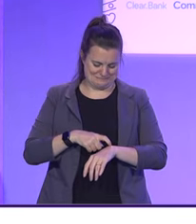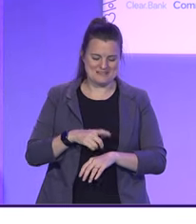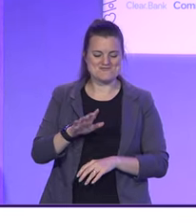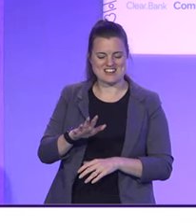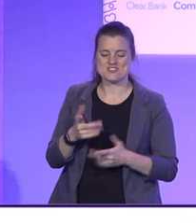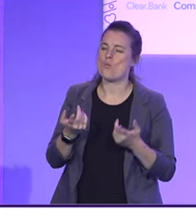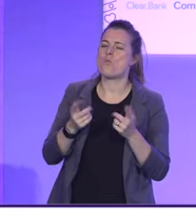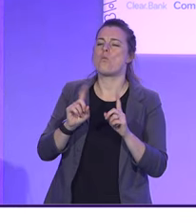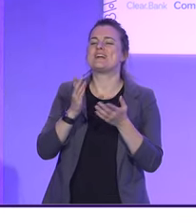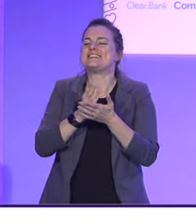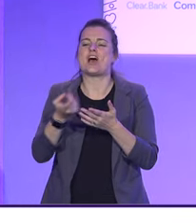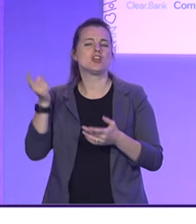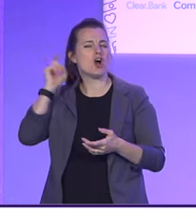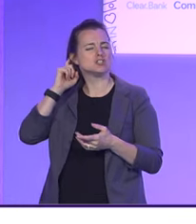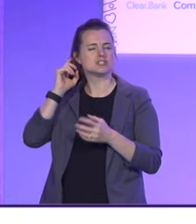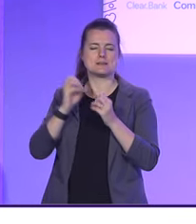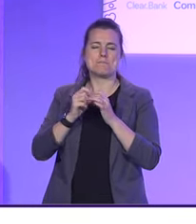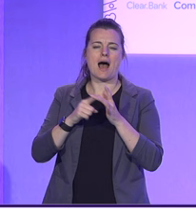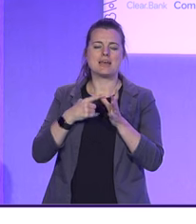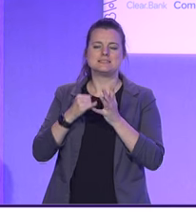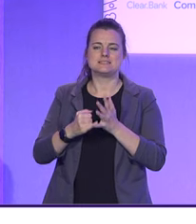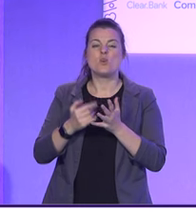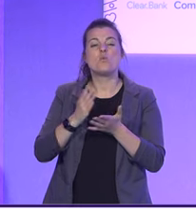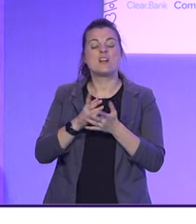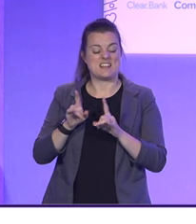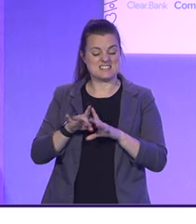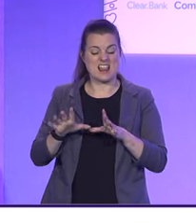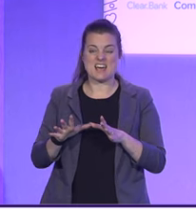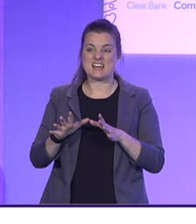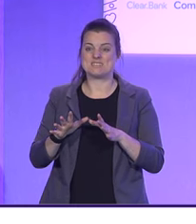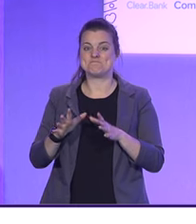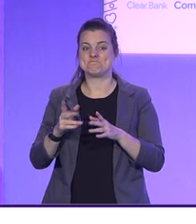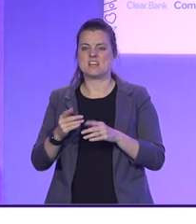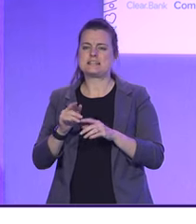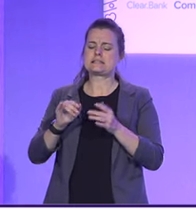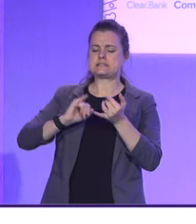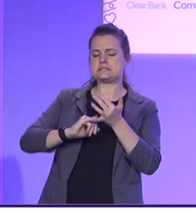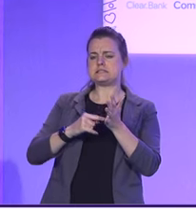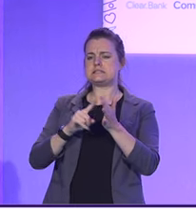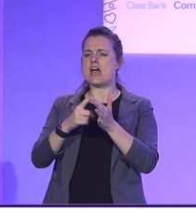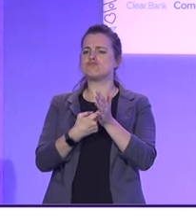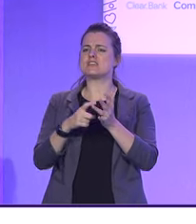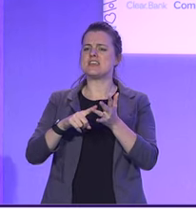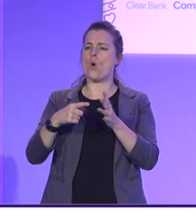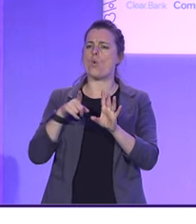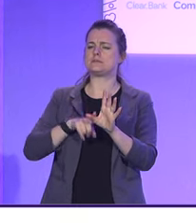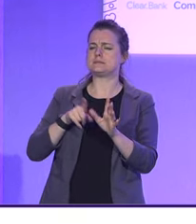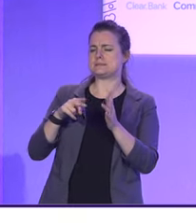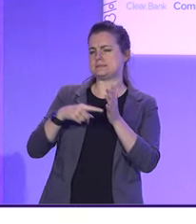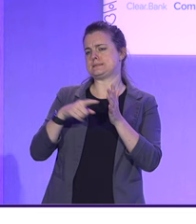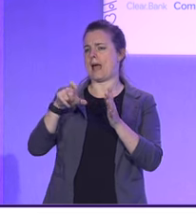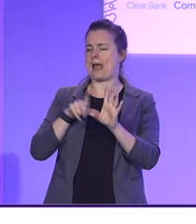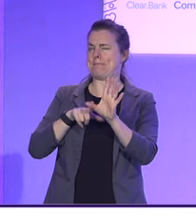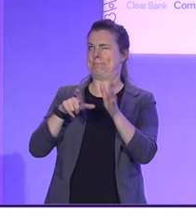what is unconscious bias. So it's like a kind of prejudice or stereotype like people have against certain group